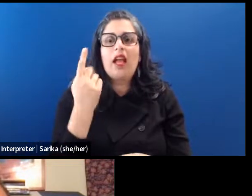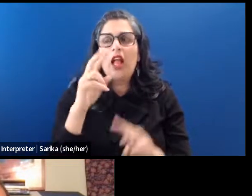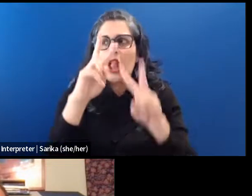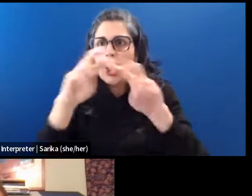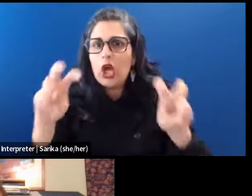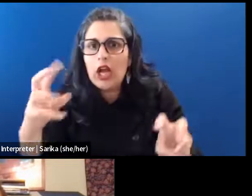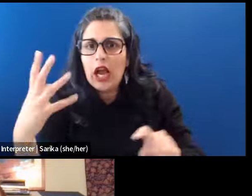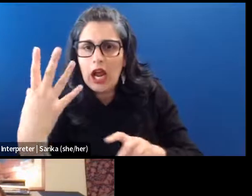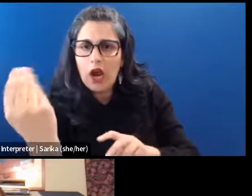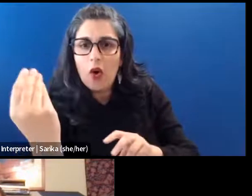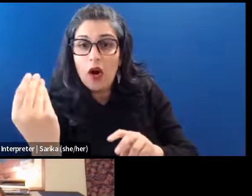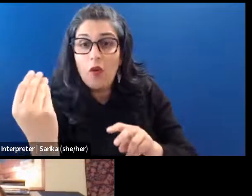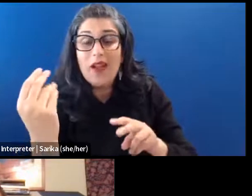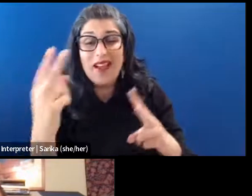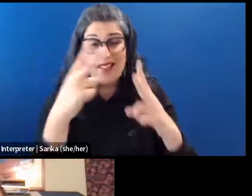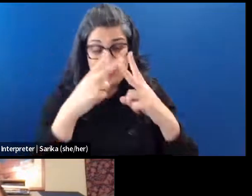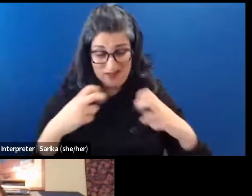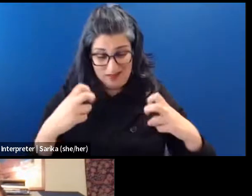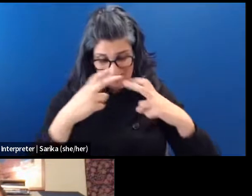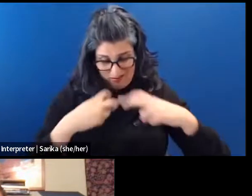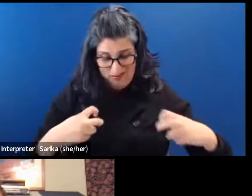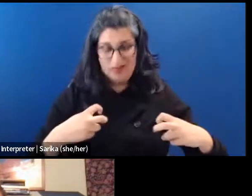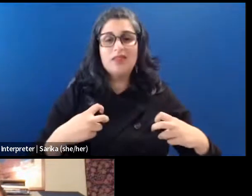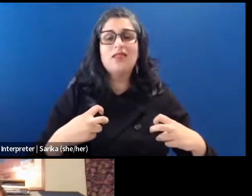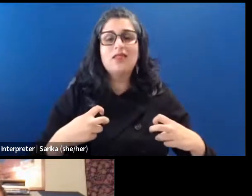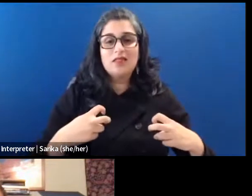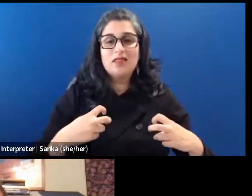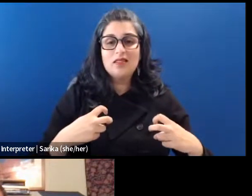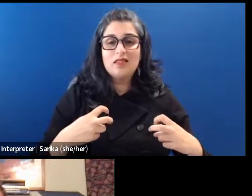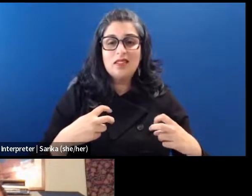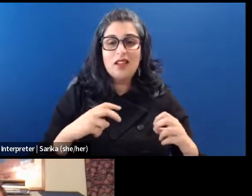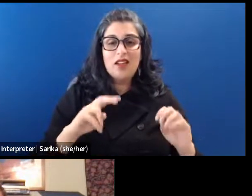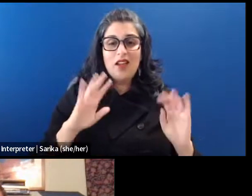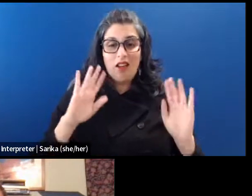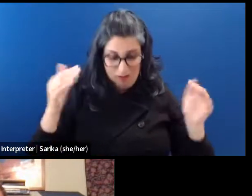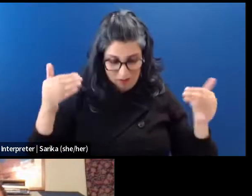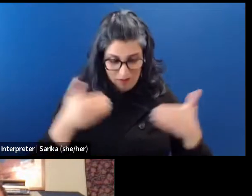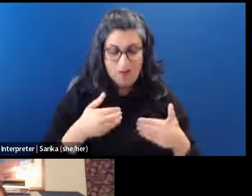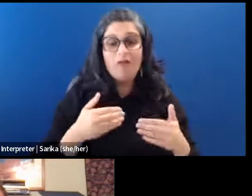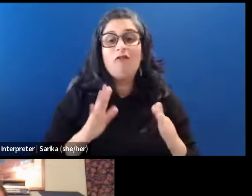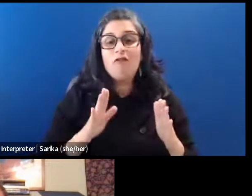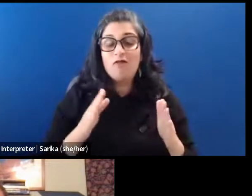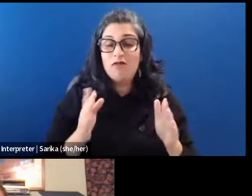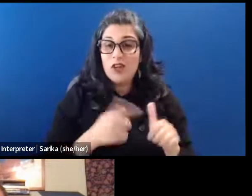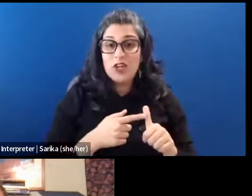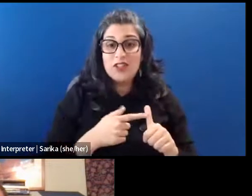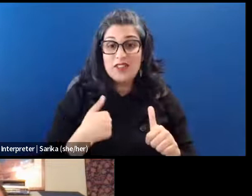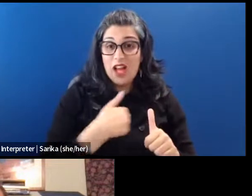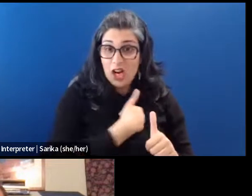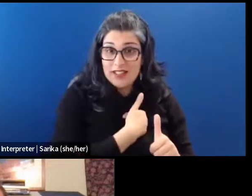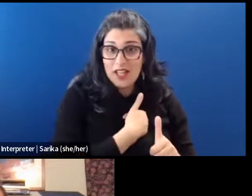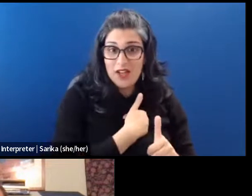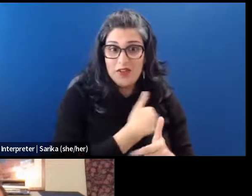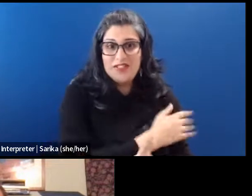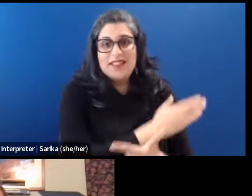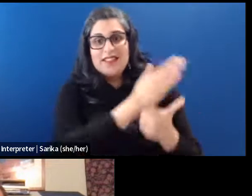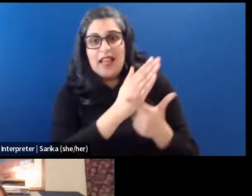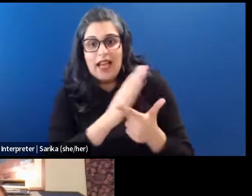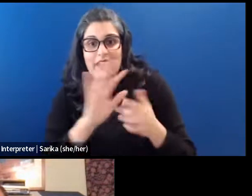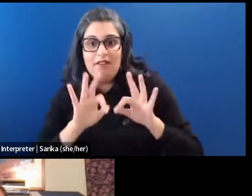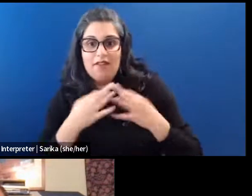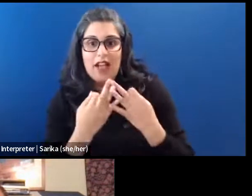have to actually turn inward and turn first towards ourselves and then towards our families and our